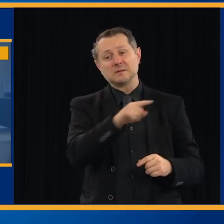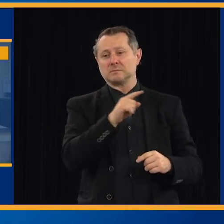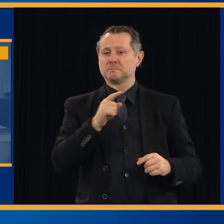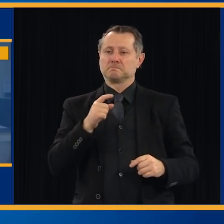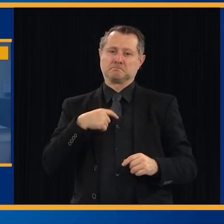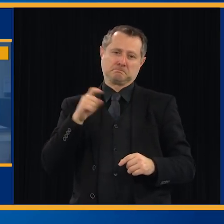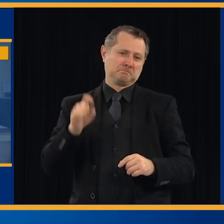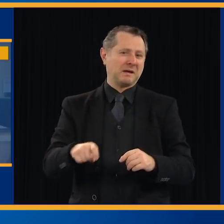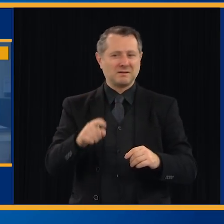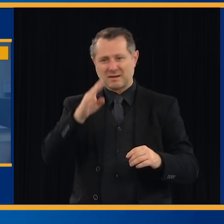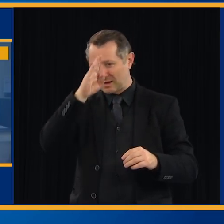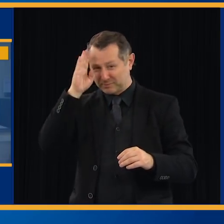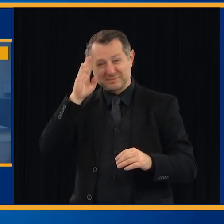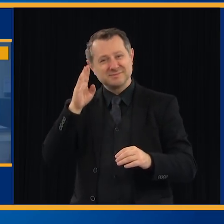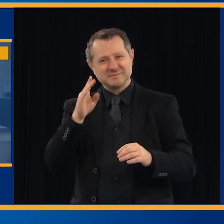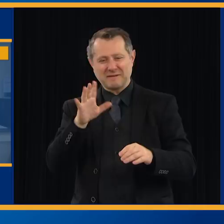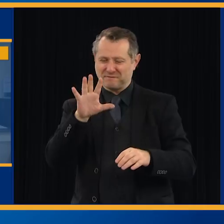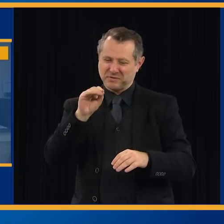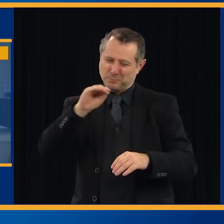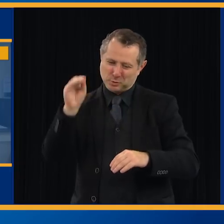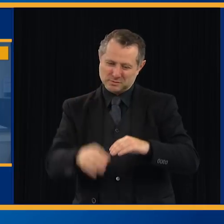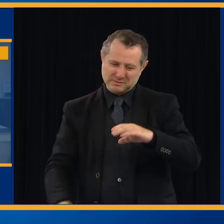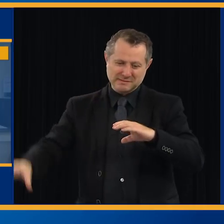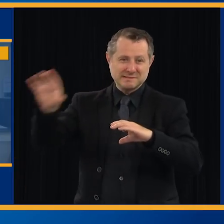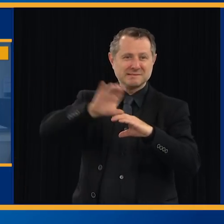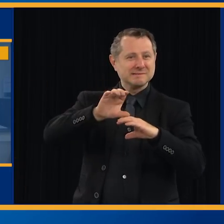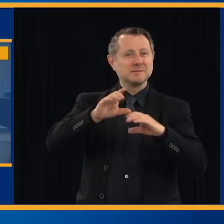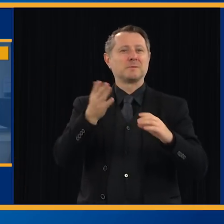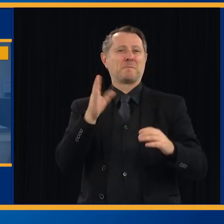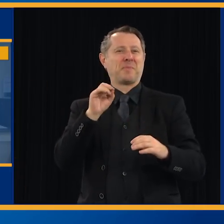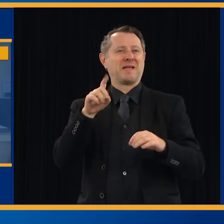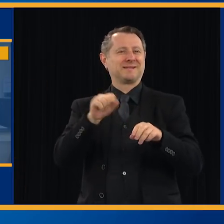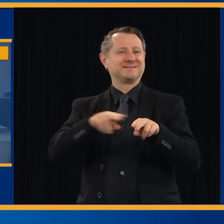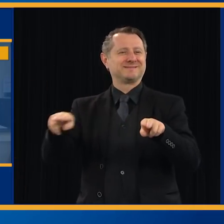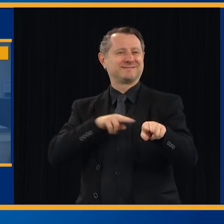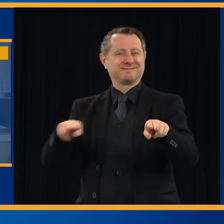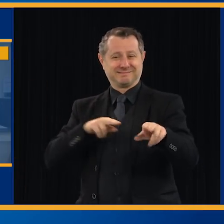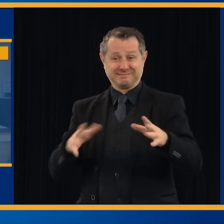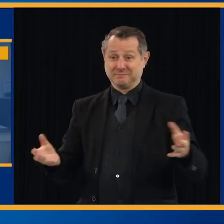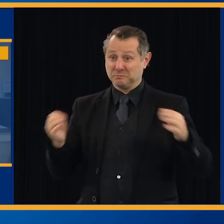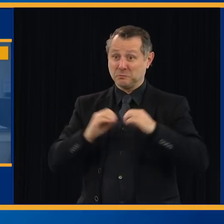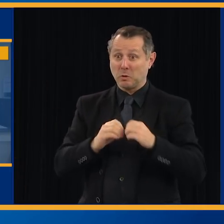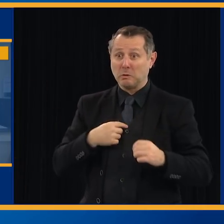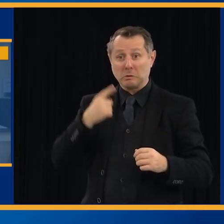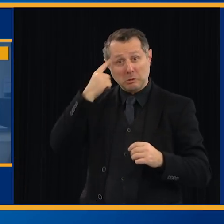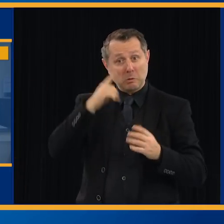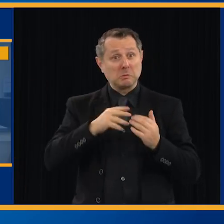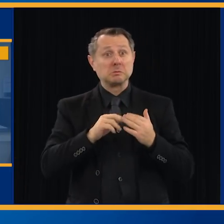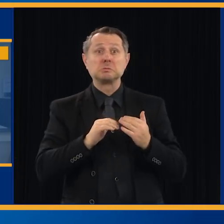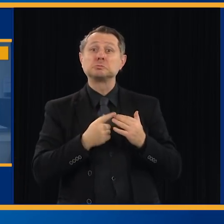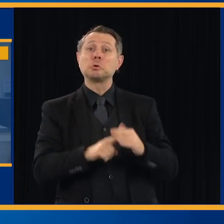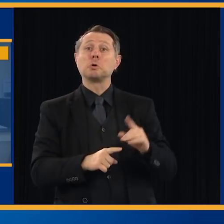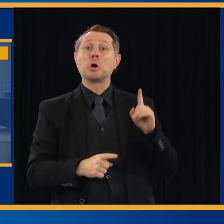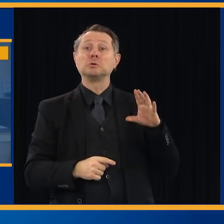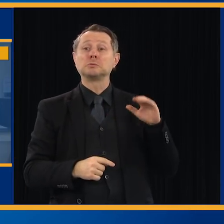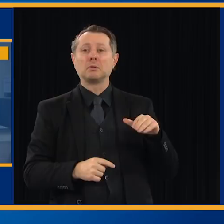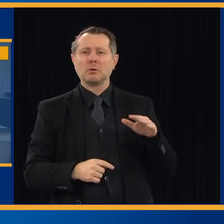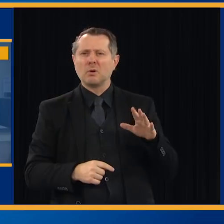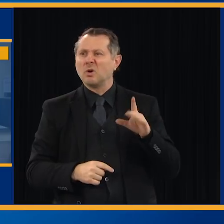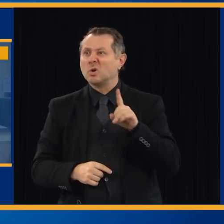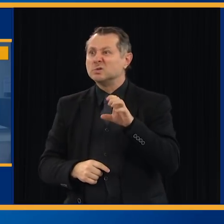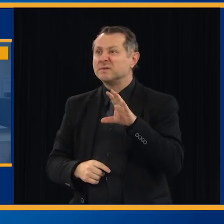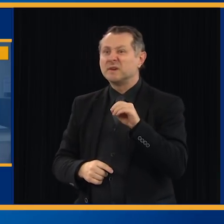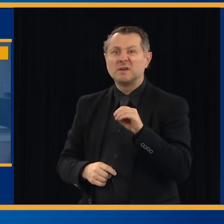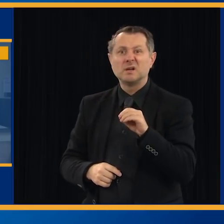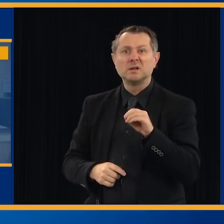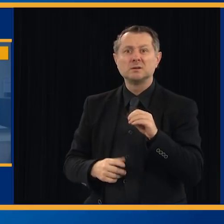So if a hospital had a 100-bed capacity, now they had a 150-bed capacity. And it stuck at that